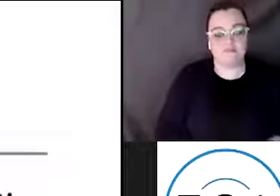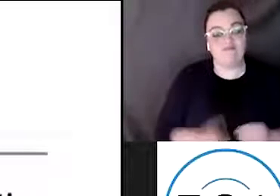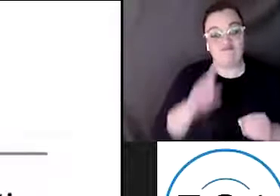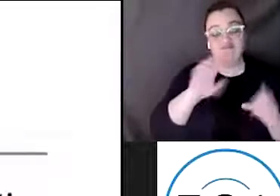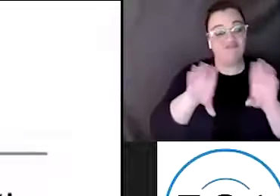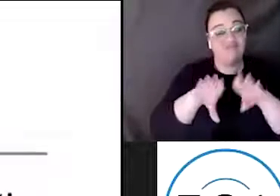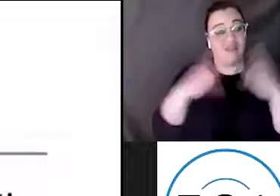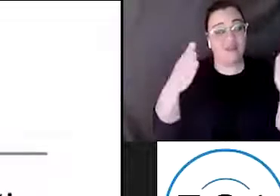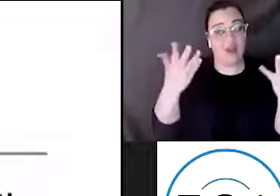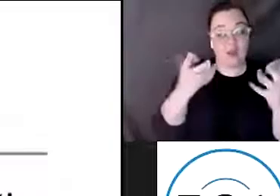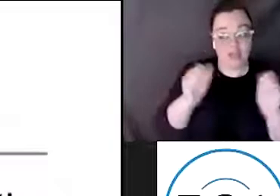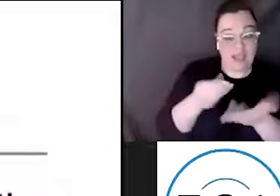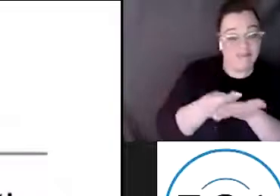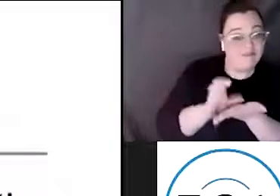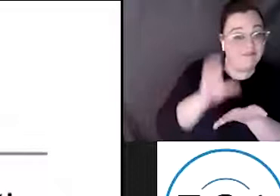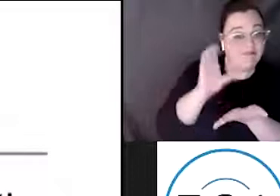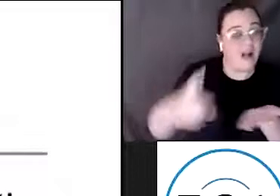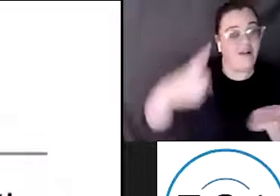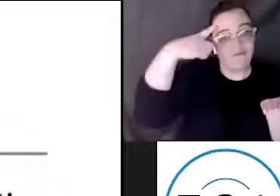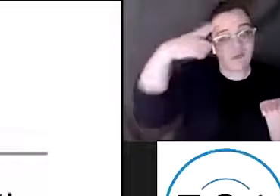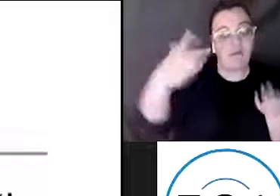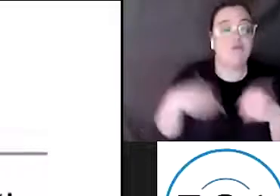be funded. So for instance,